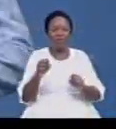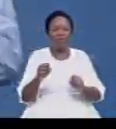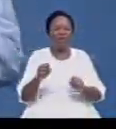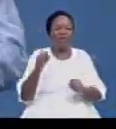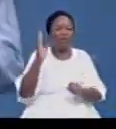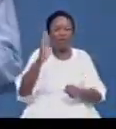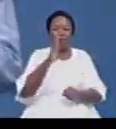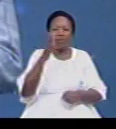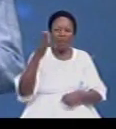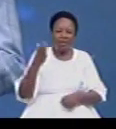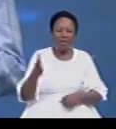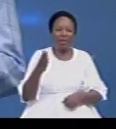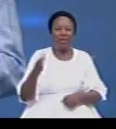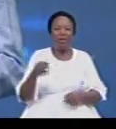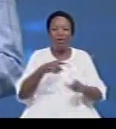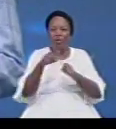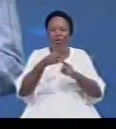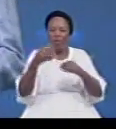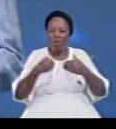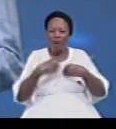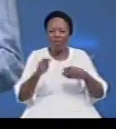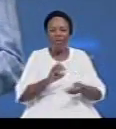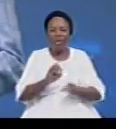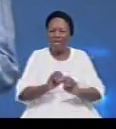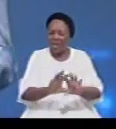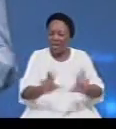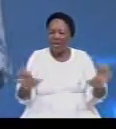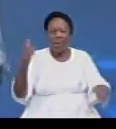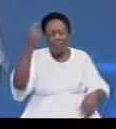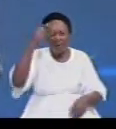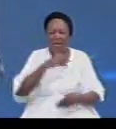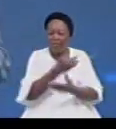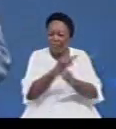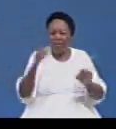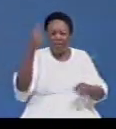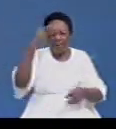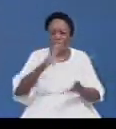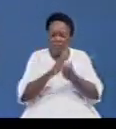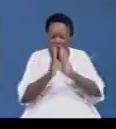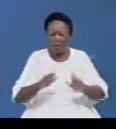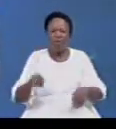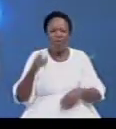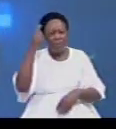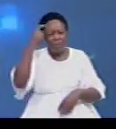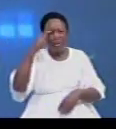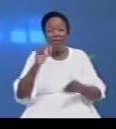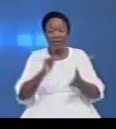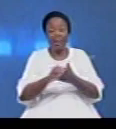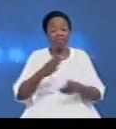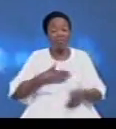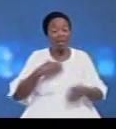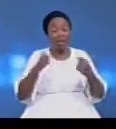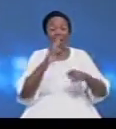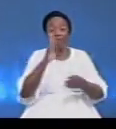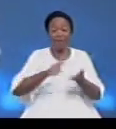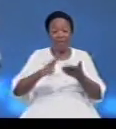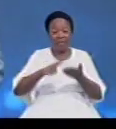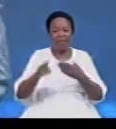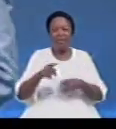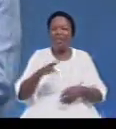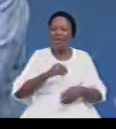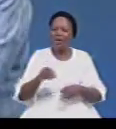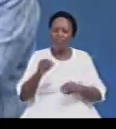there when you have a clear mind, a free mind, a peaceful mind, that my sins are forgiven. He has put